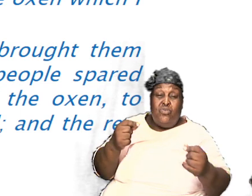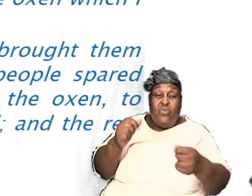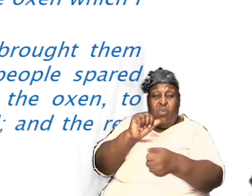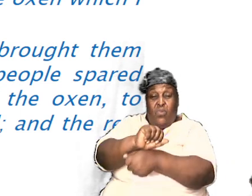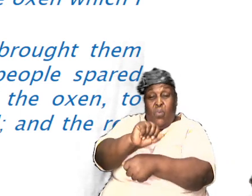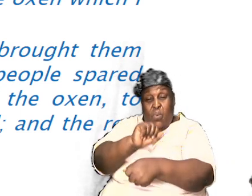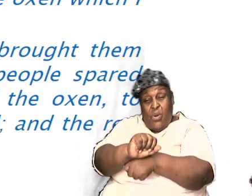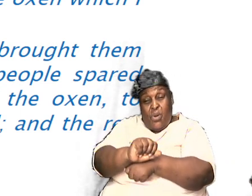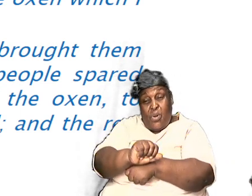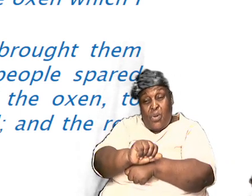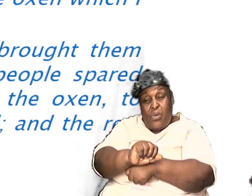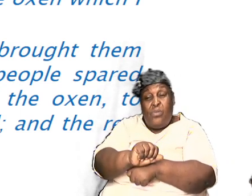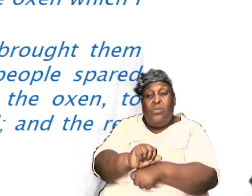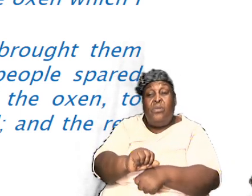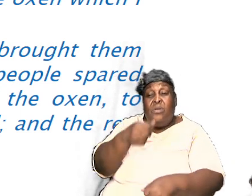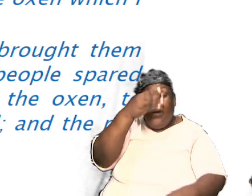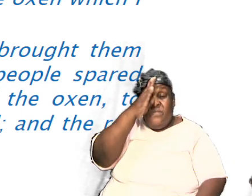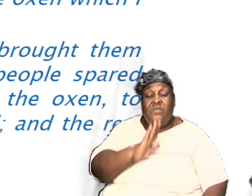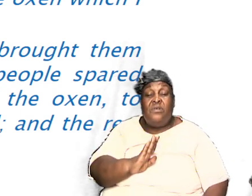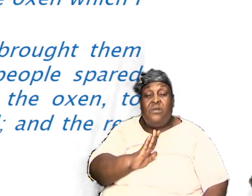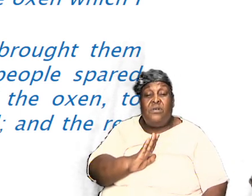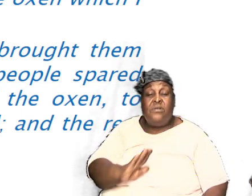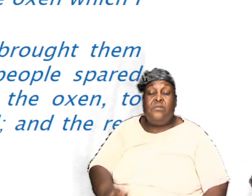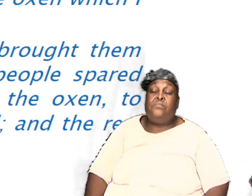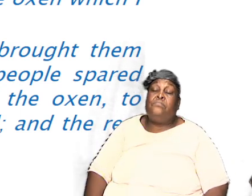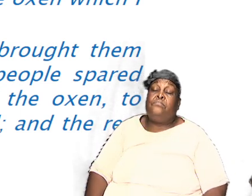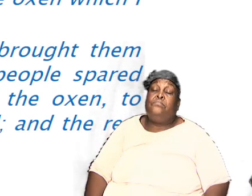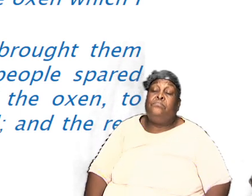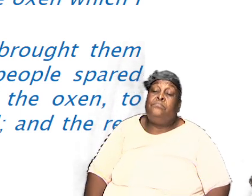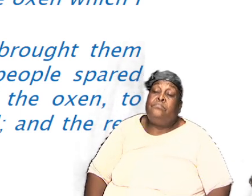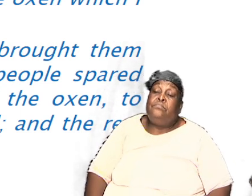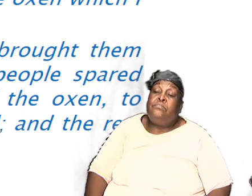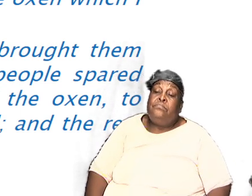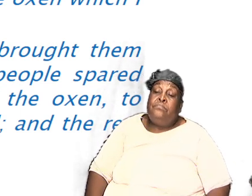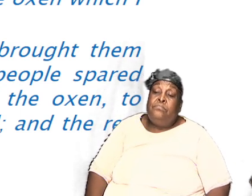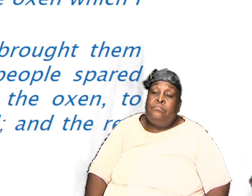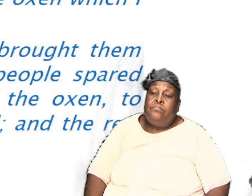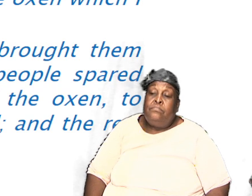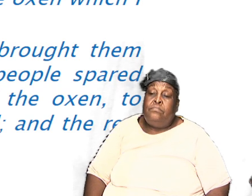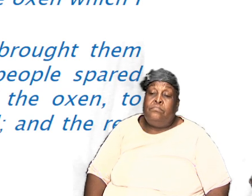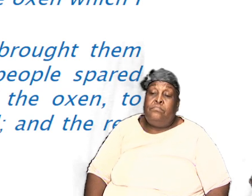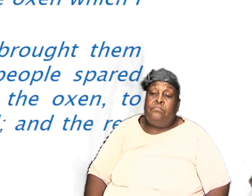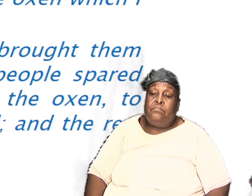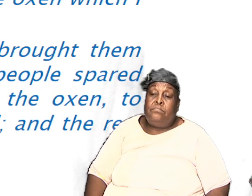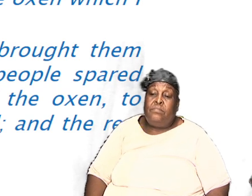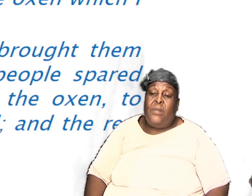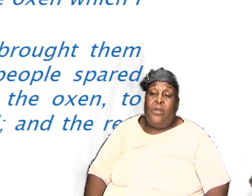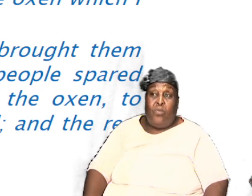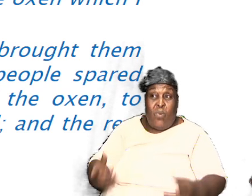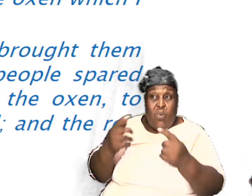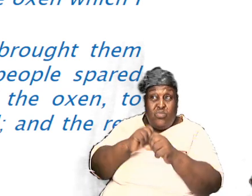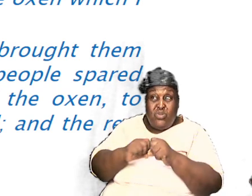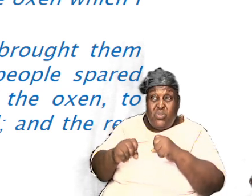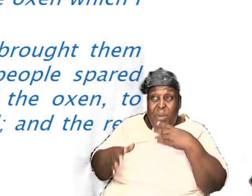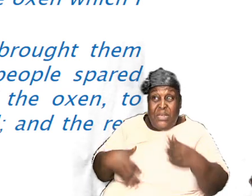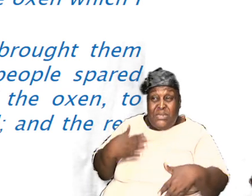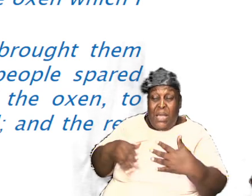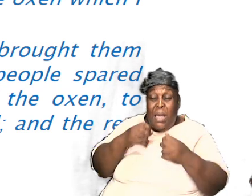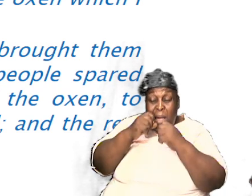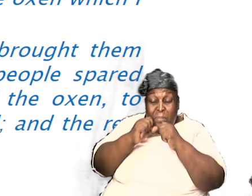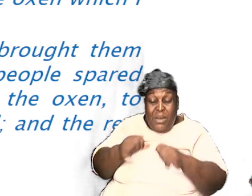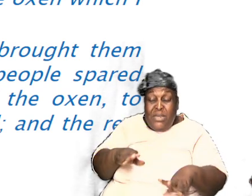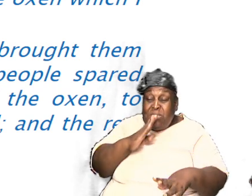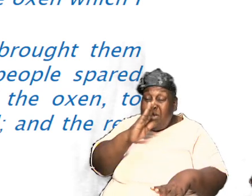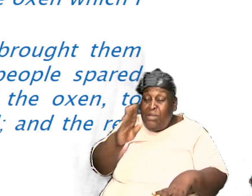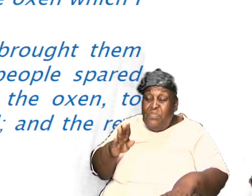He's refusing, refusing. To do the command of the Lord. And it seems so excited, blessed be the Lord of the